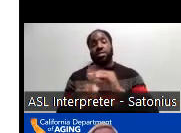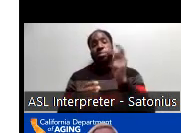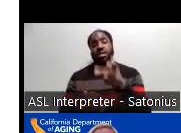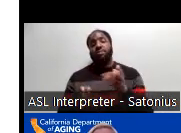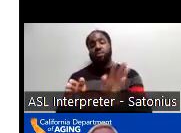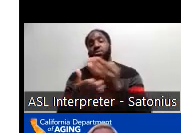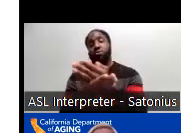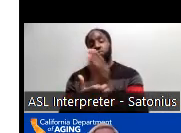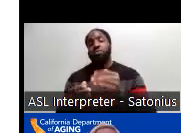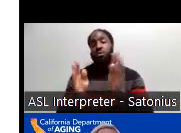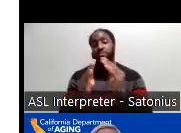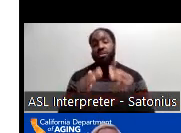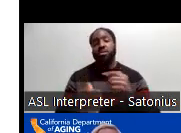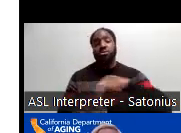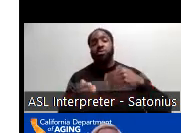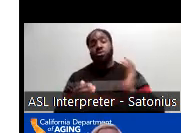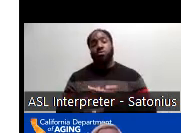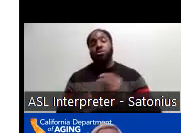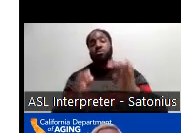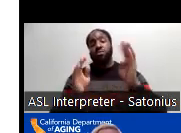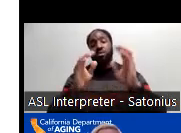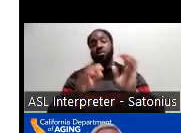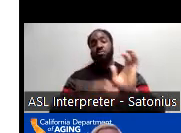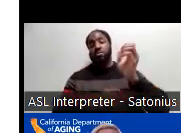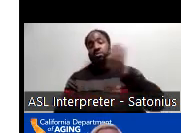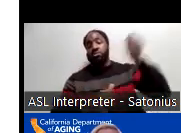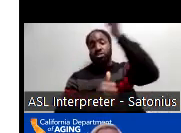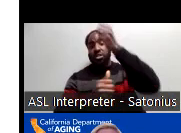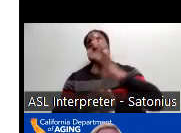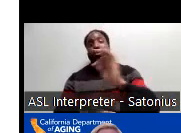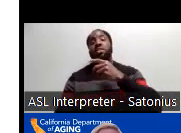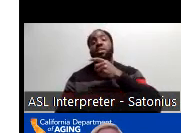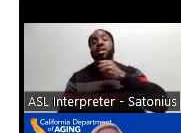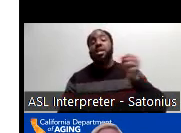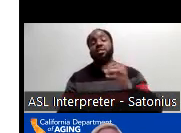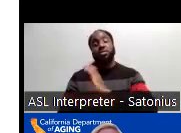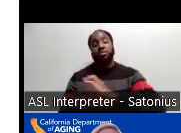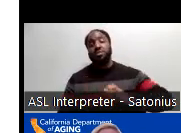welcome the chair of the Assembly Aging and Long-Term Care Committee, Dr. Baines.